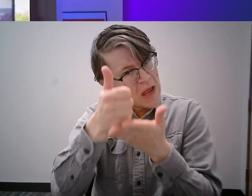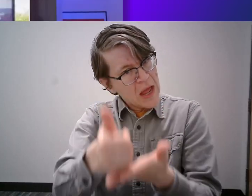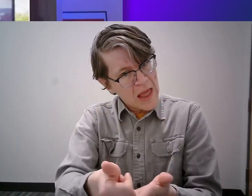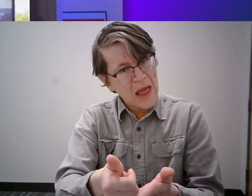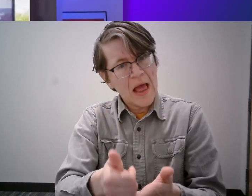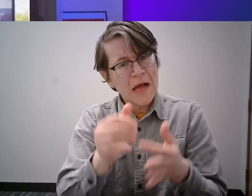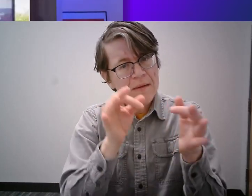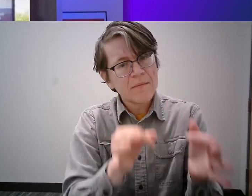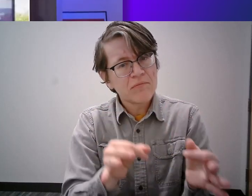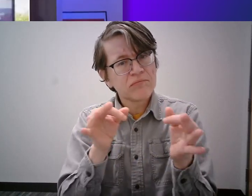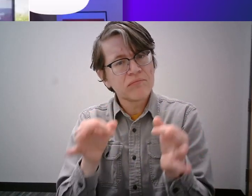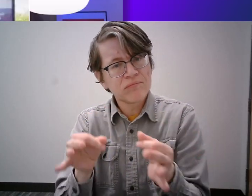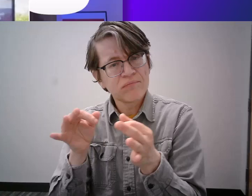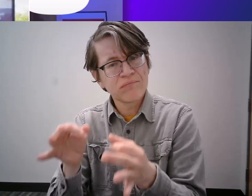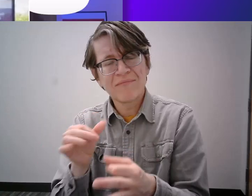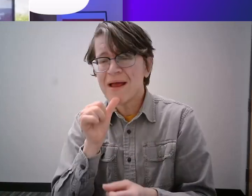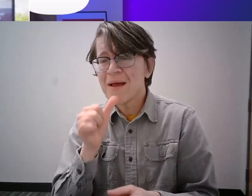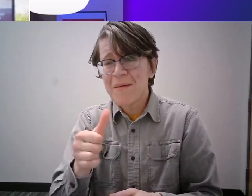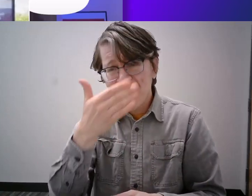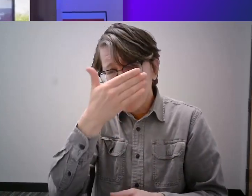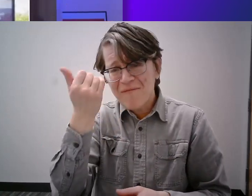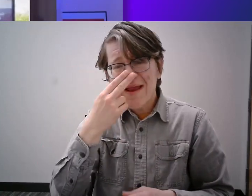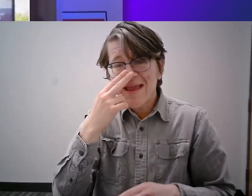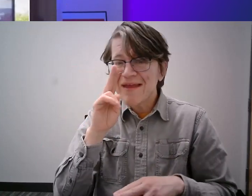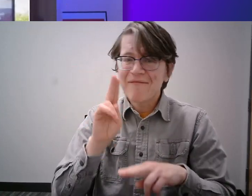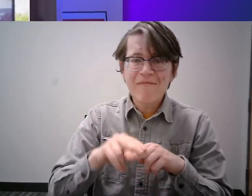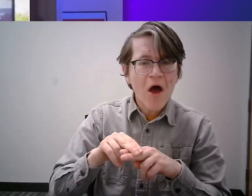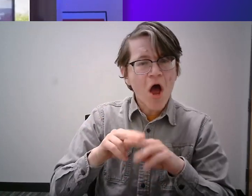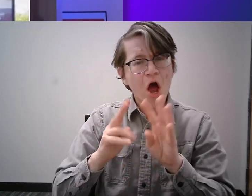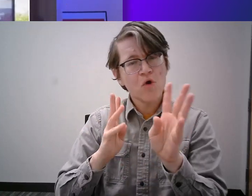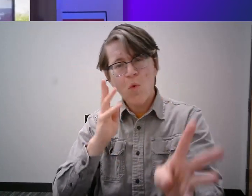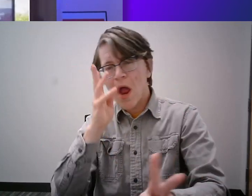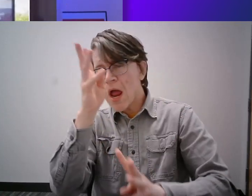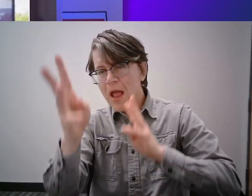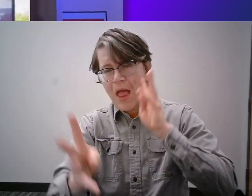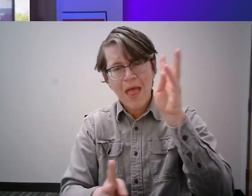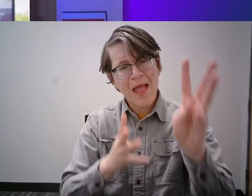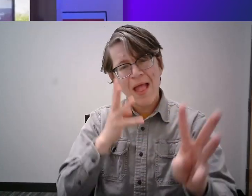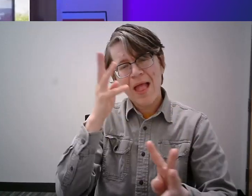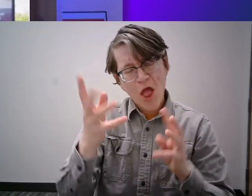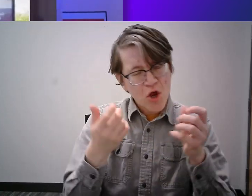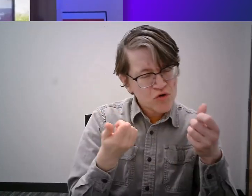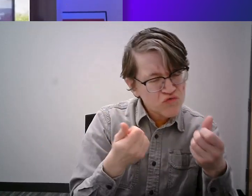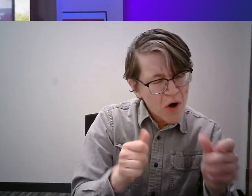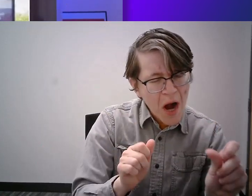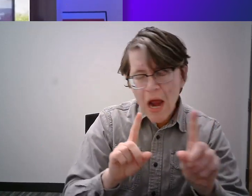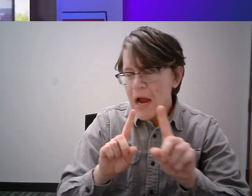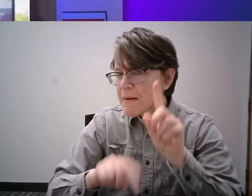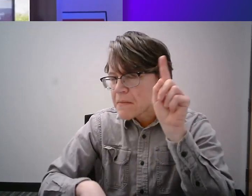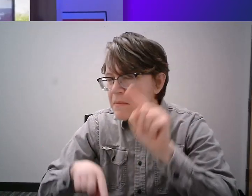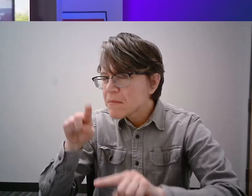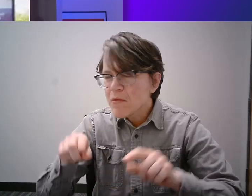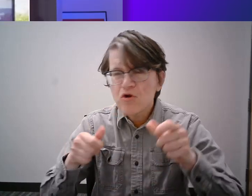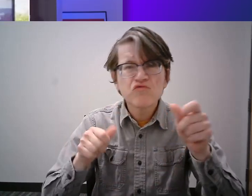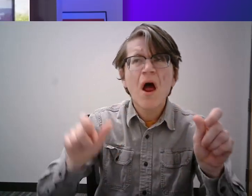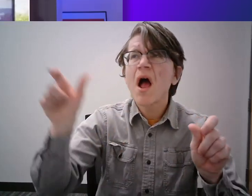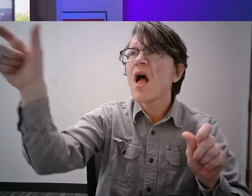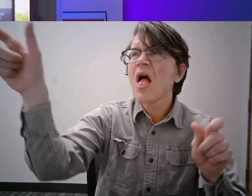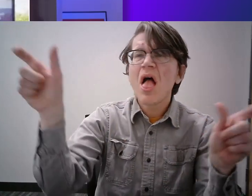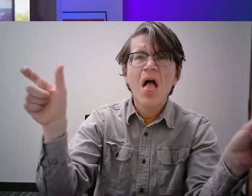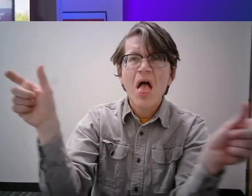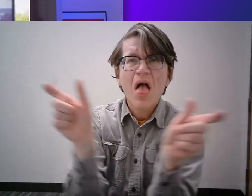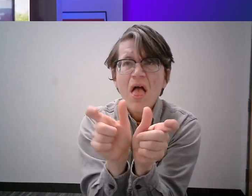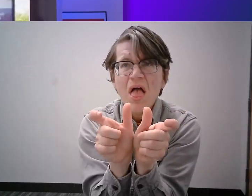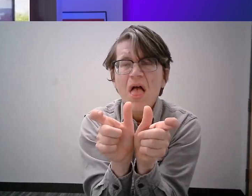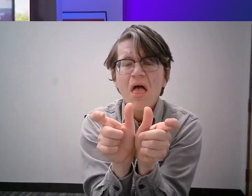Eventually, don't forget to have fun with this and to discover and to try things out. Don't try to put everything into